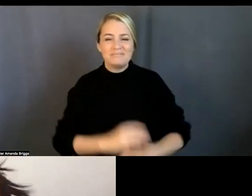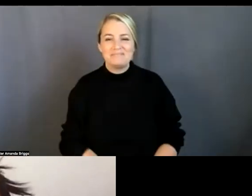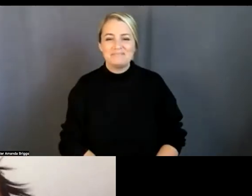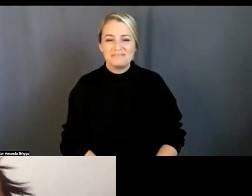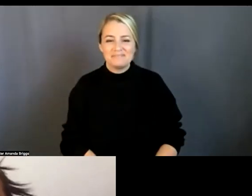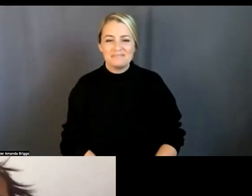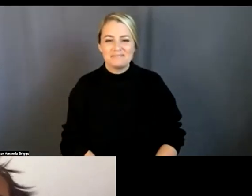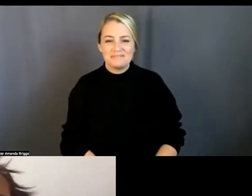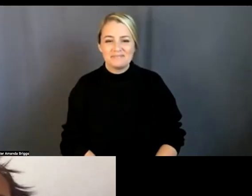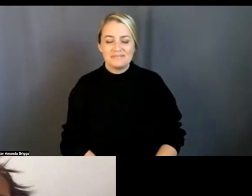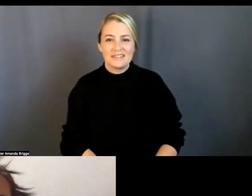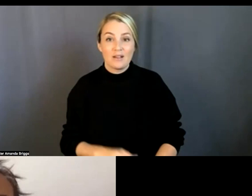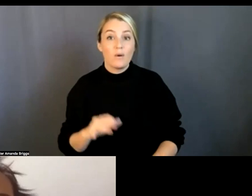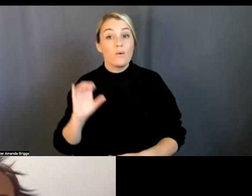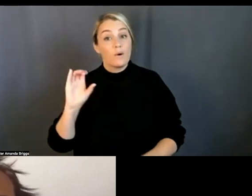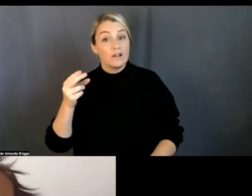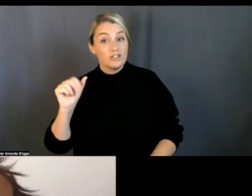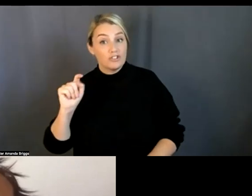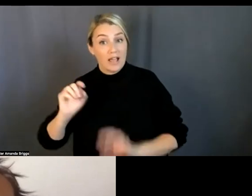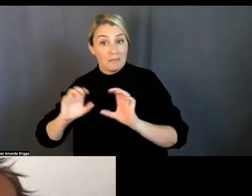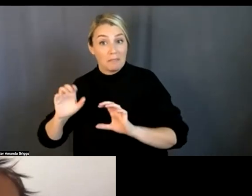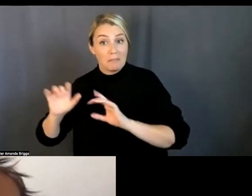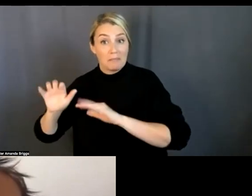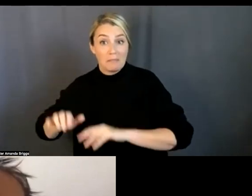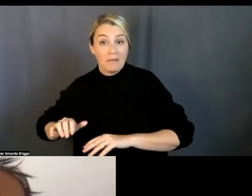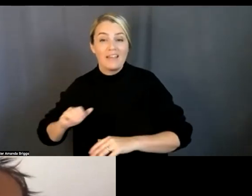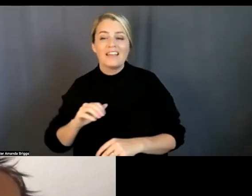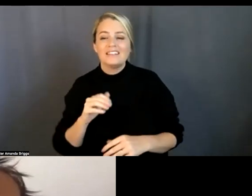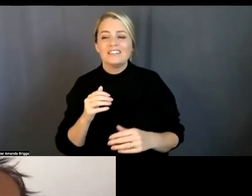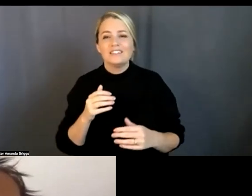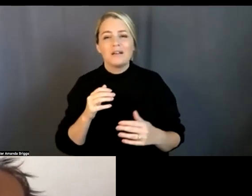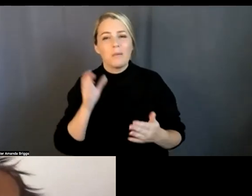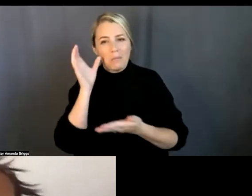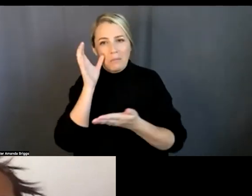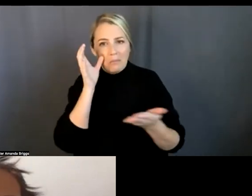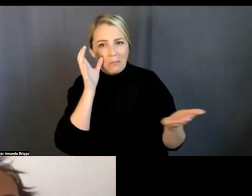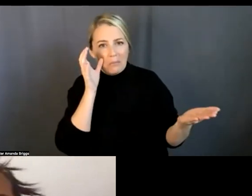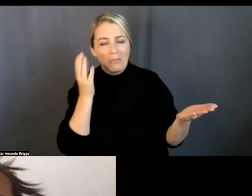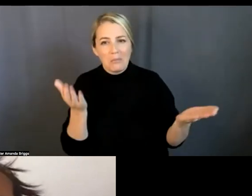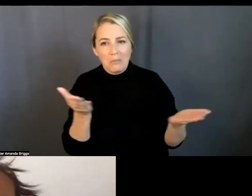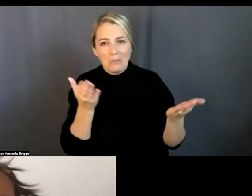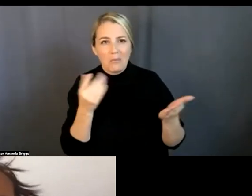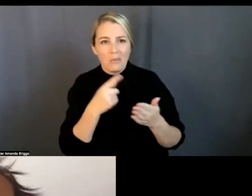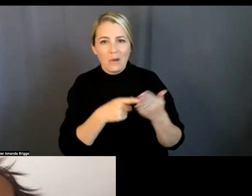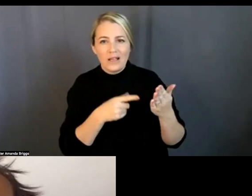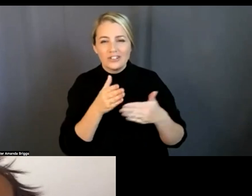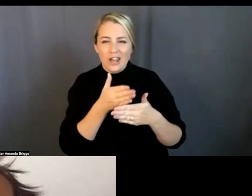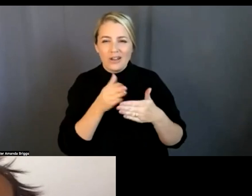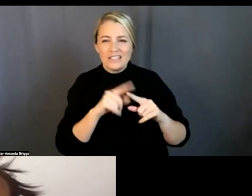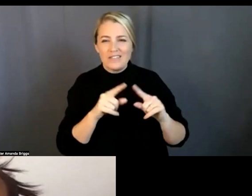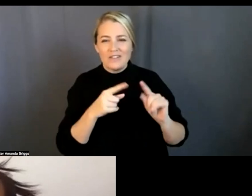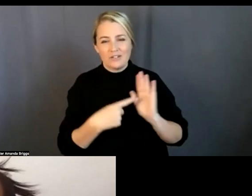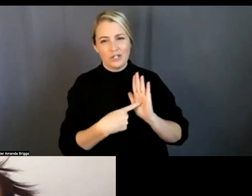and or kind of putting it into the chat and also just being with what everybody is sharing and all the different expressions of care